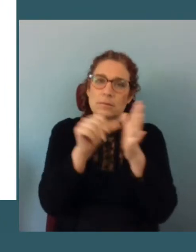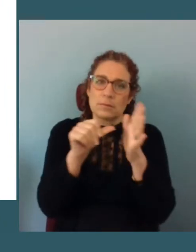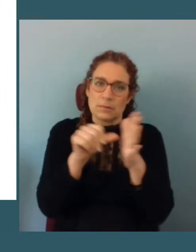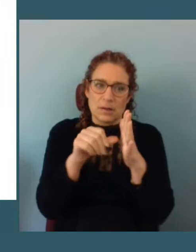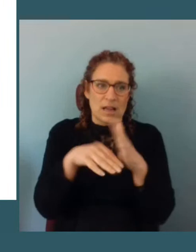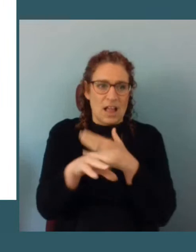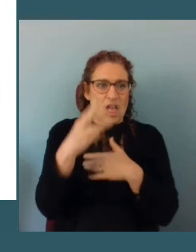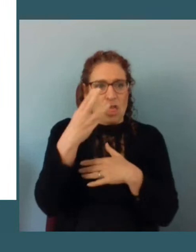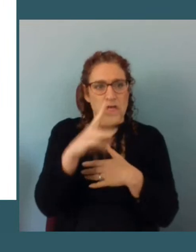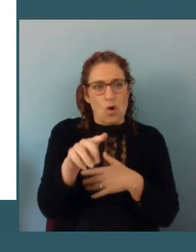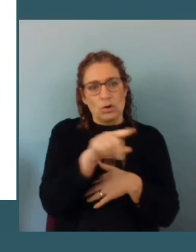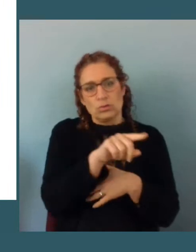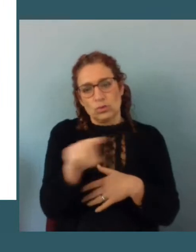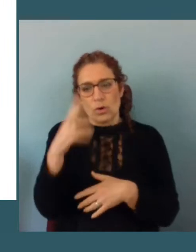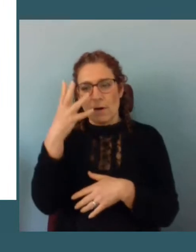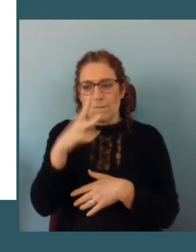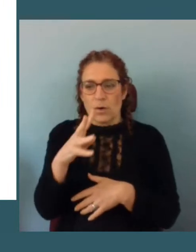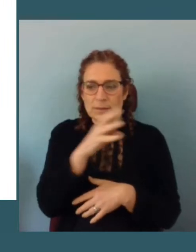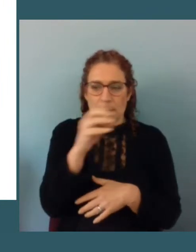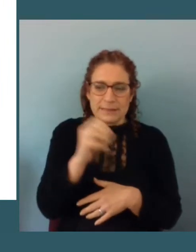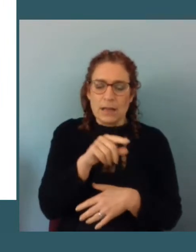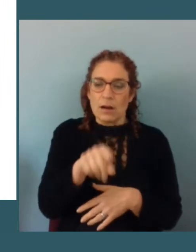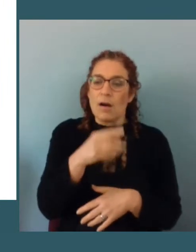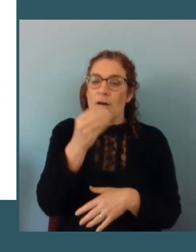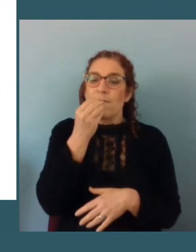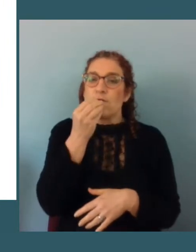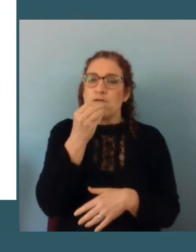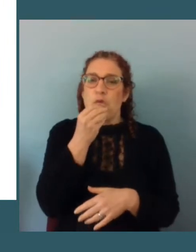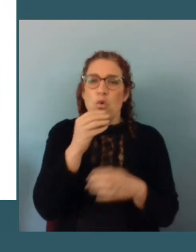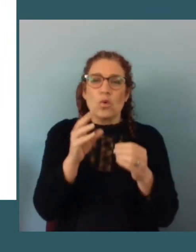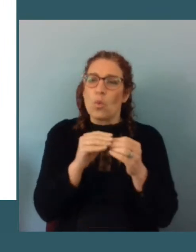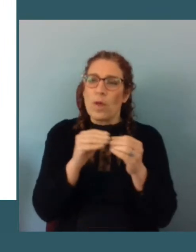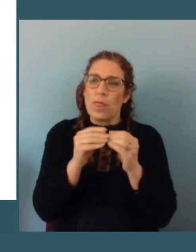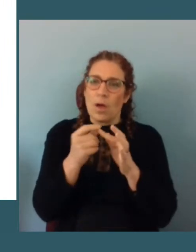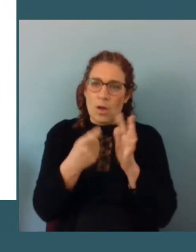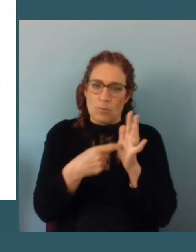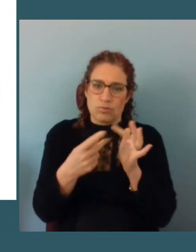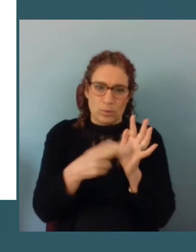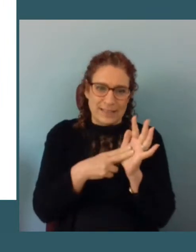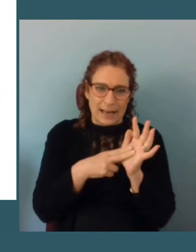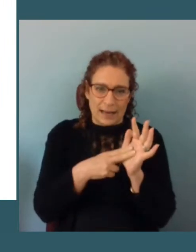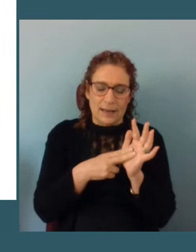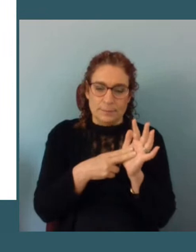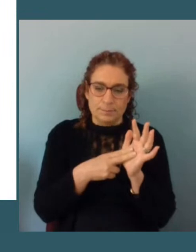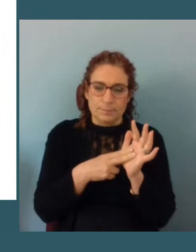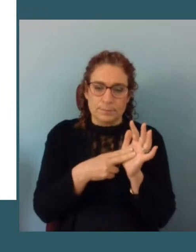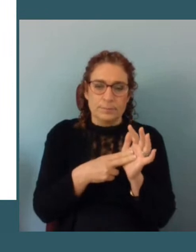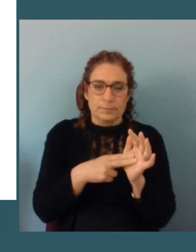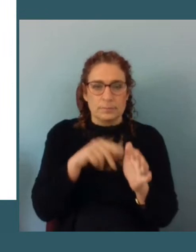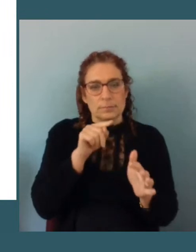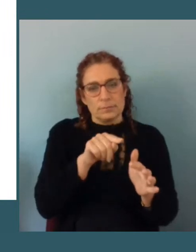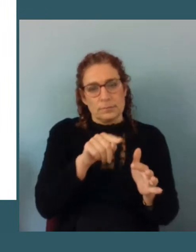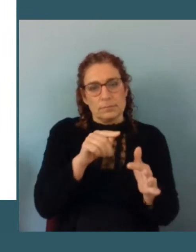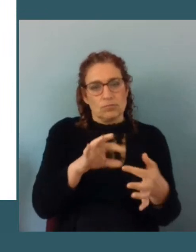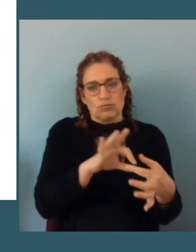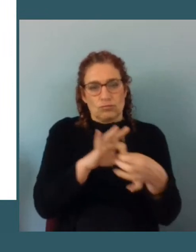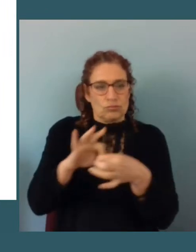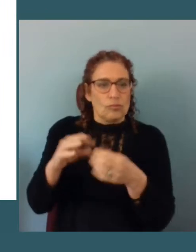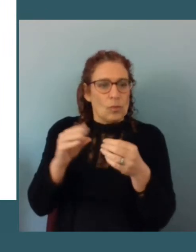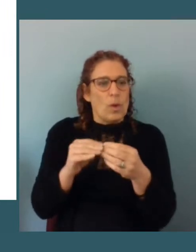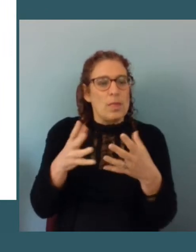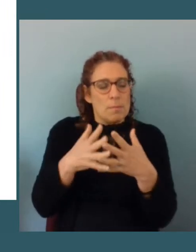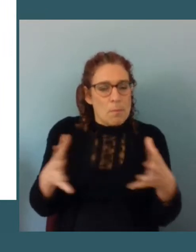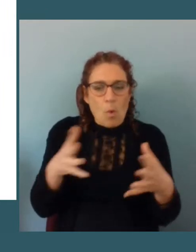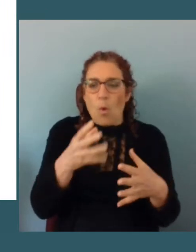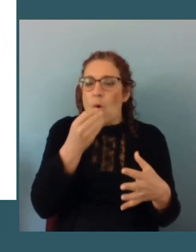with food protein-induced GI allergies. And this corresponded with the more foods that were